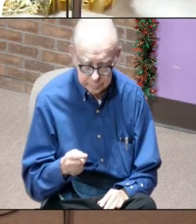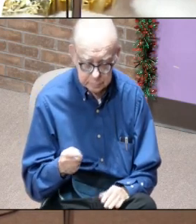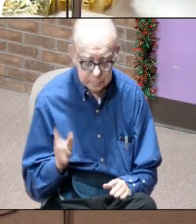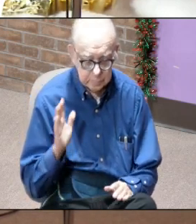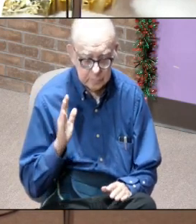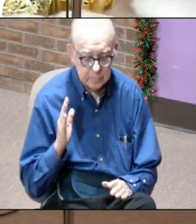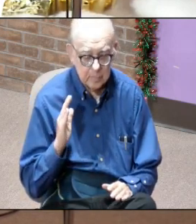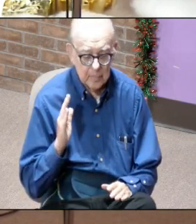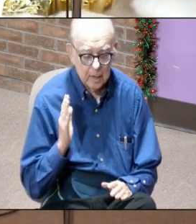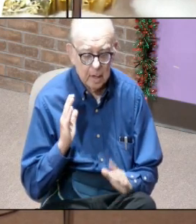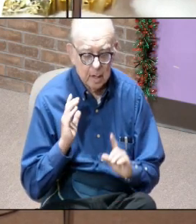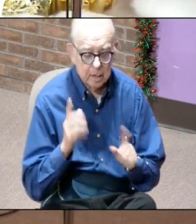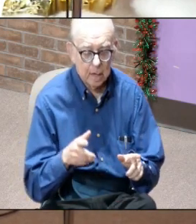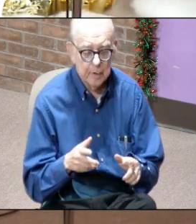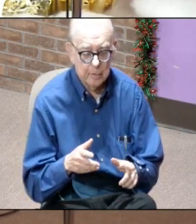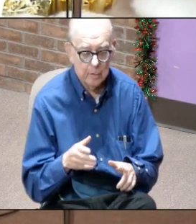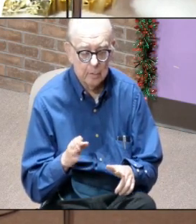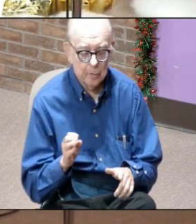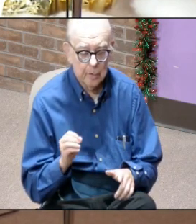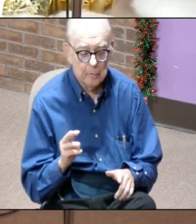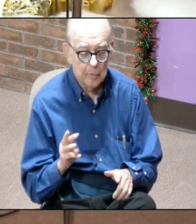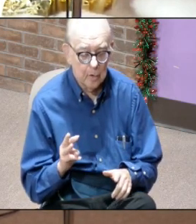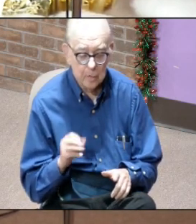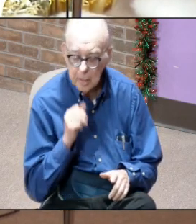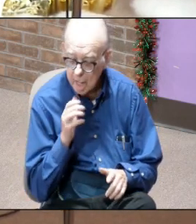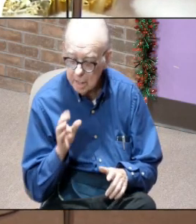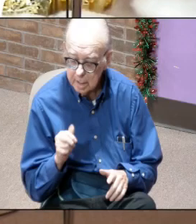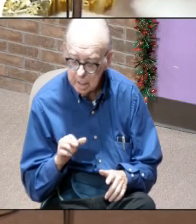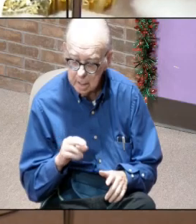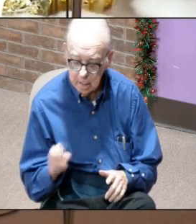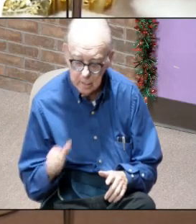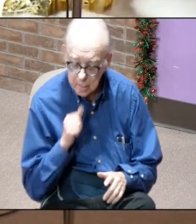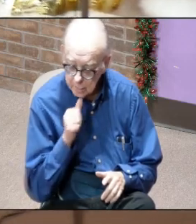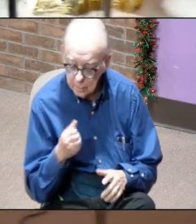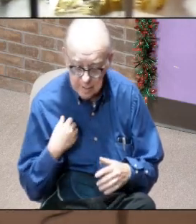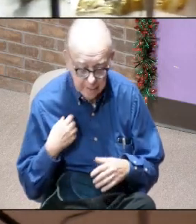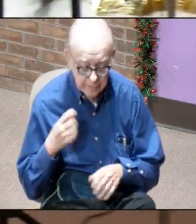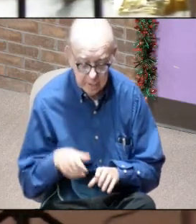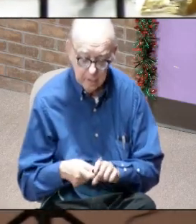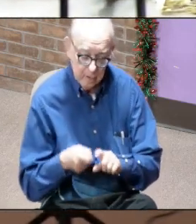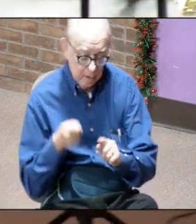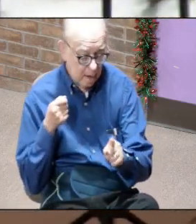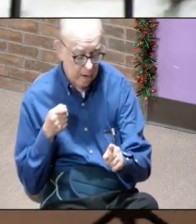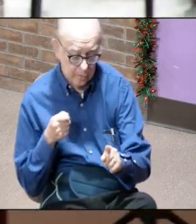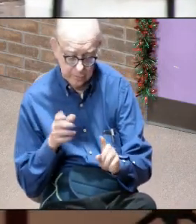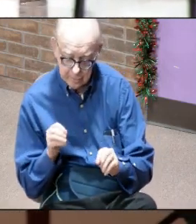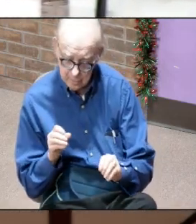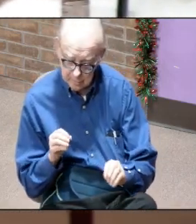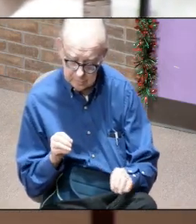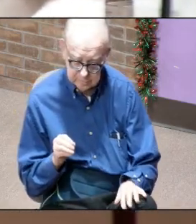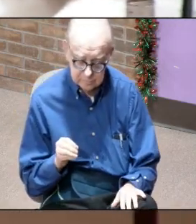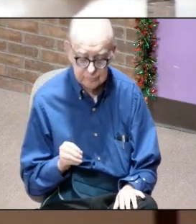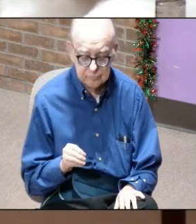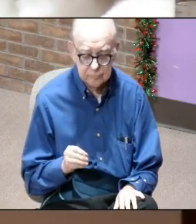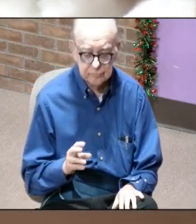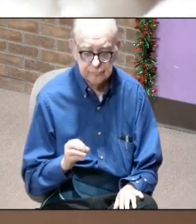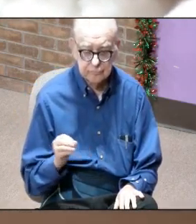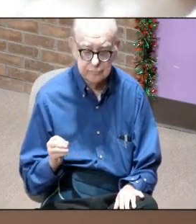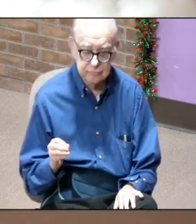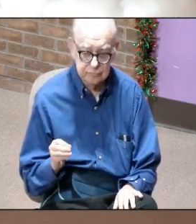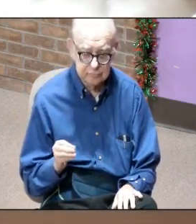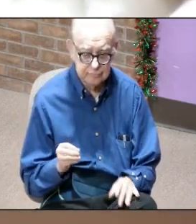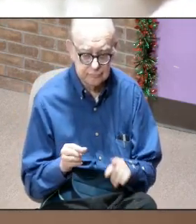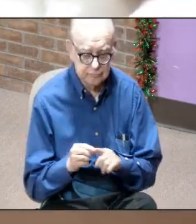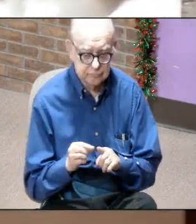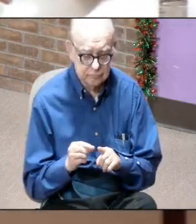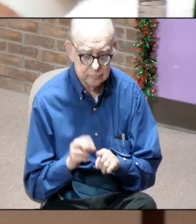a bow, not an arrow. He doesn't have any arrows. And so the